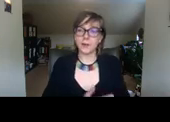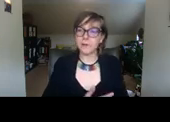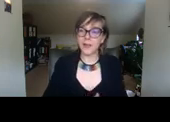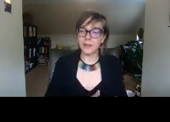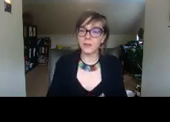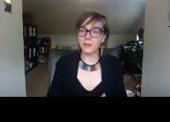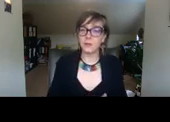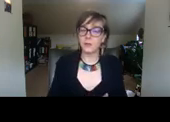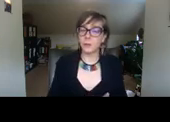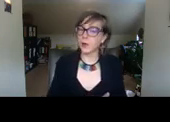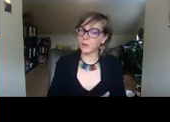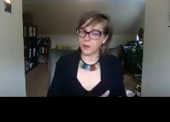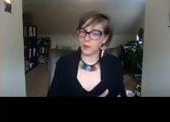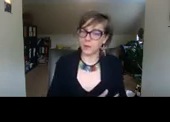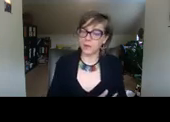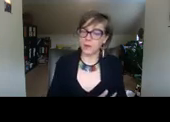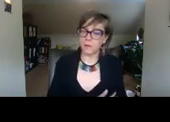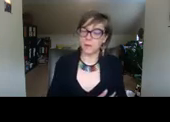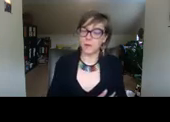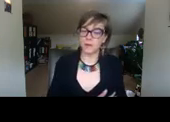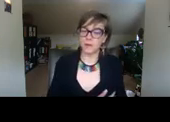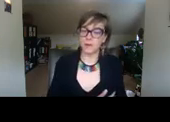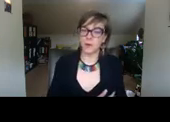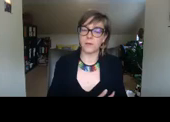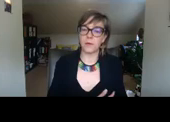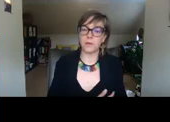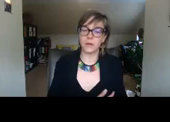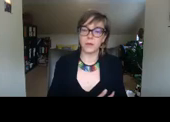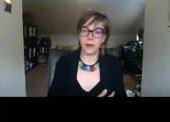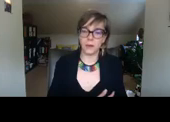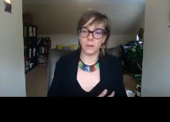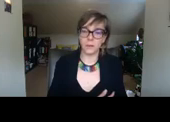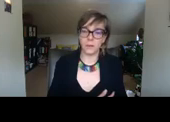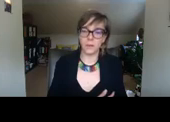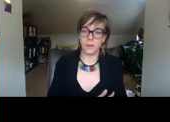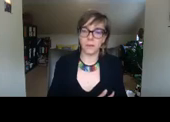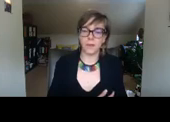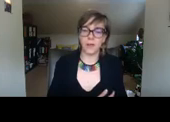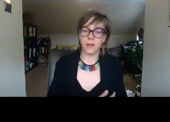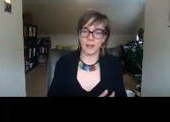This harks back to what I was talking about with the point of view of Viktor Frankl